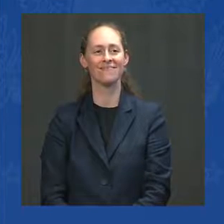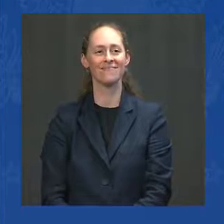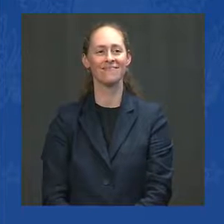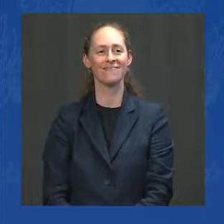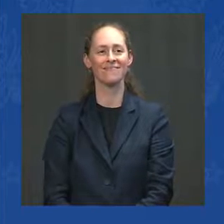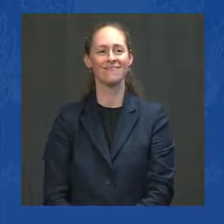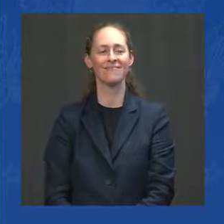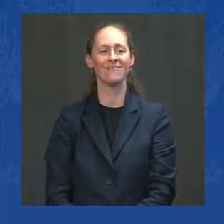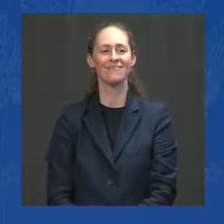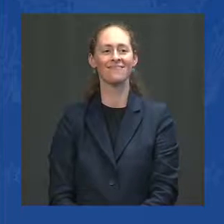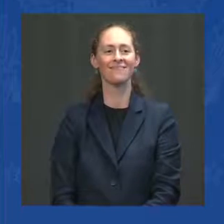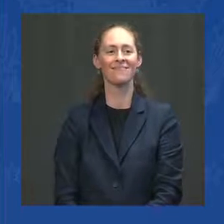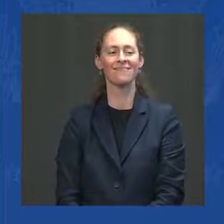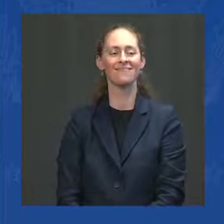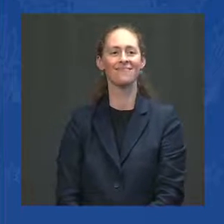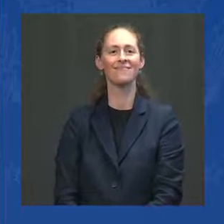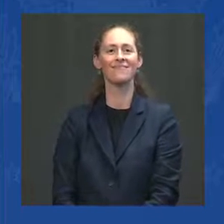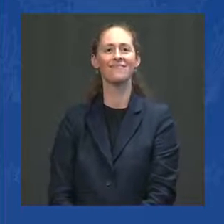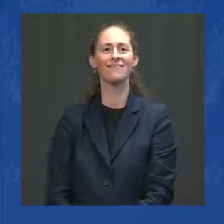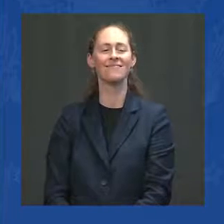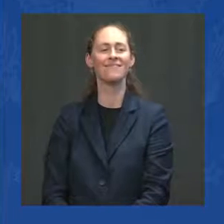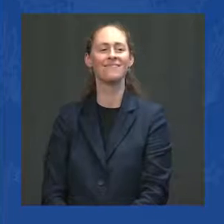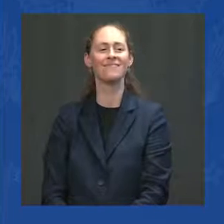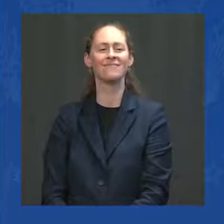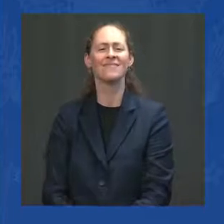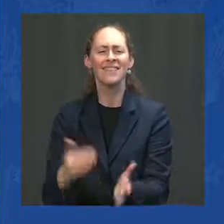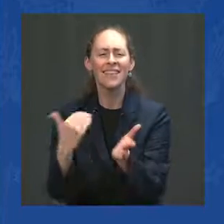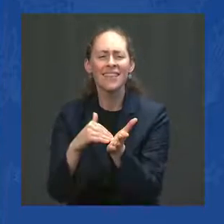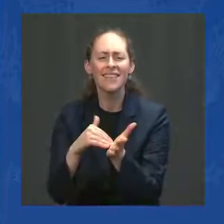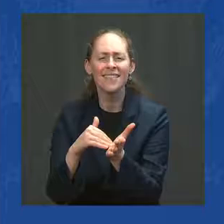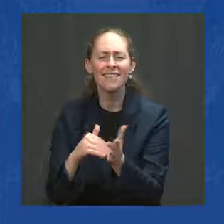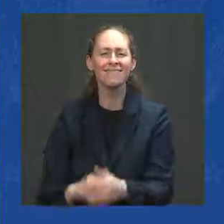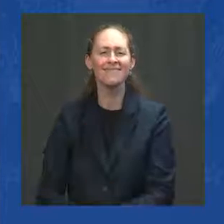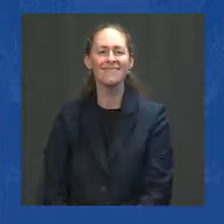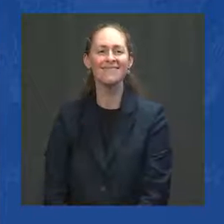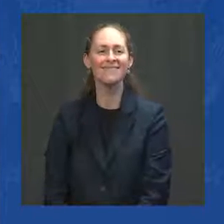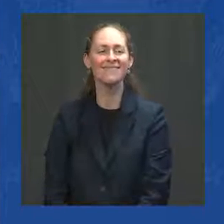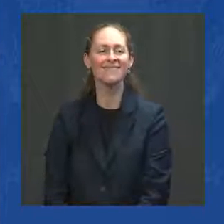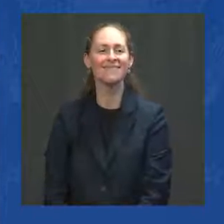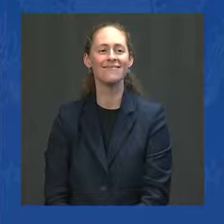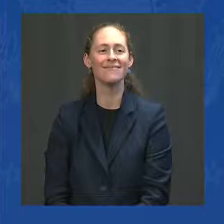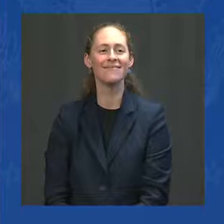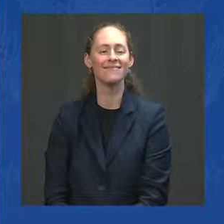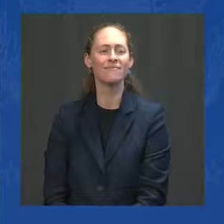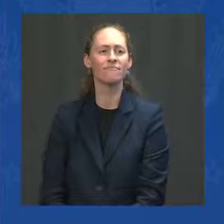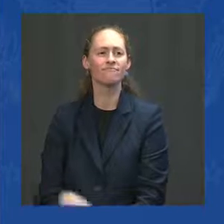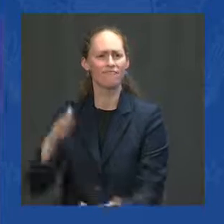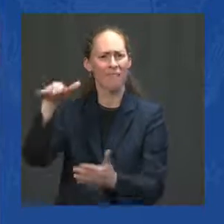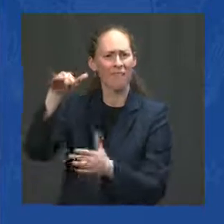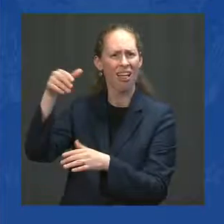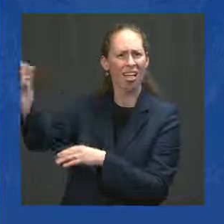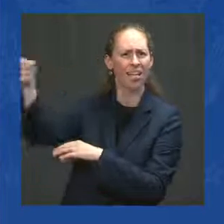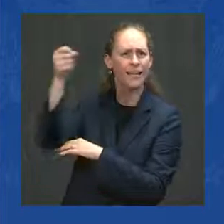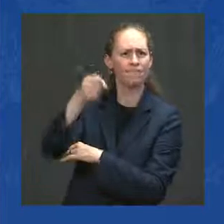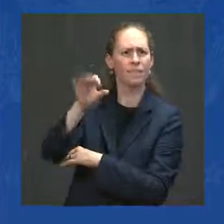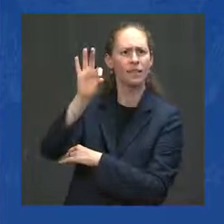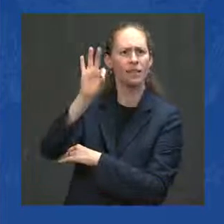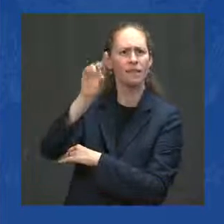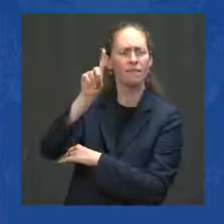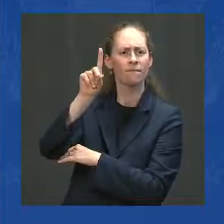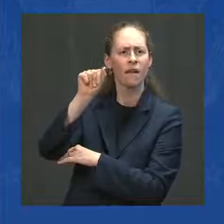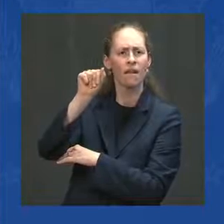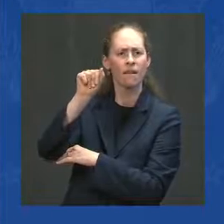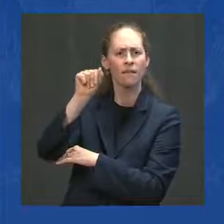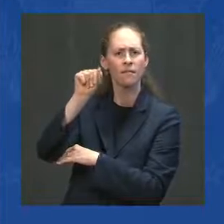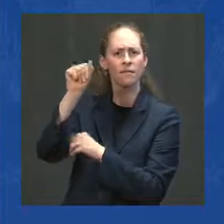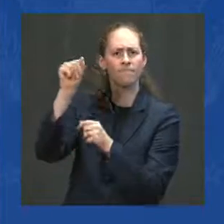FDA President. commissioner, sir? Say again? you haven't named an FDA commissioner yet. I was wondering why you haven't found or named a permanent FDA commissioner yet. We're